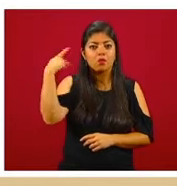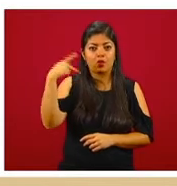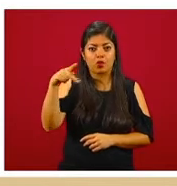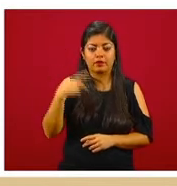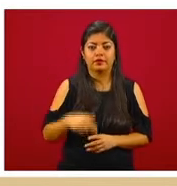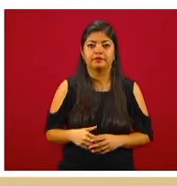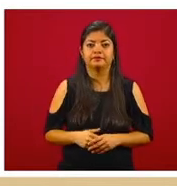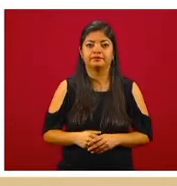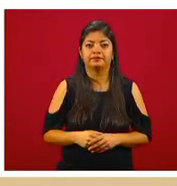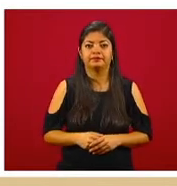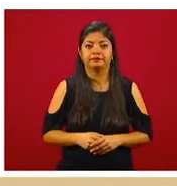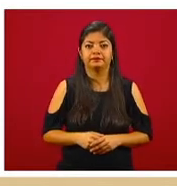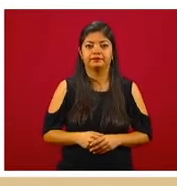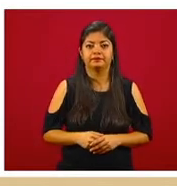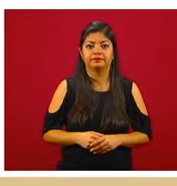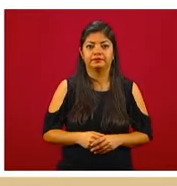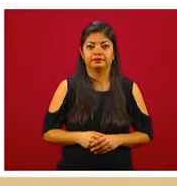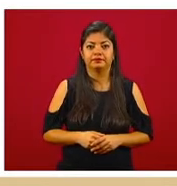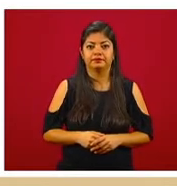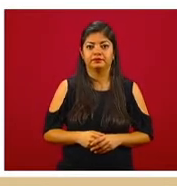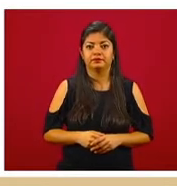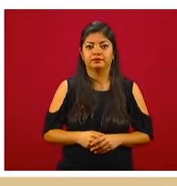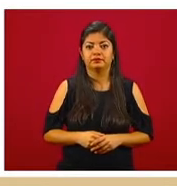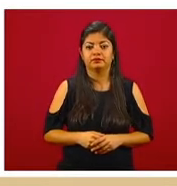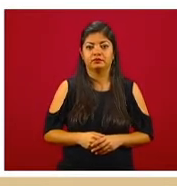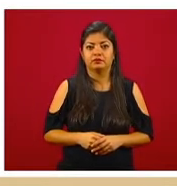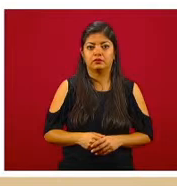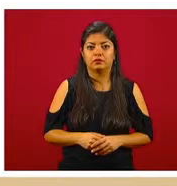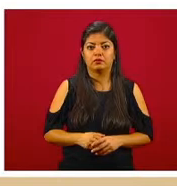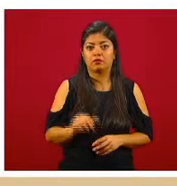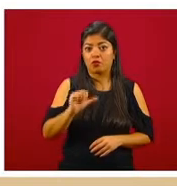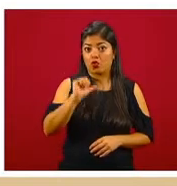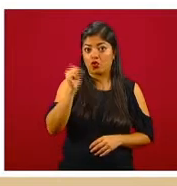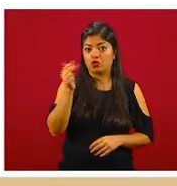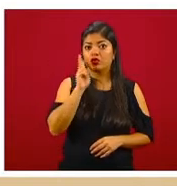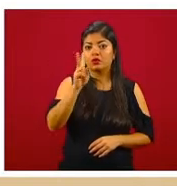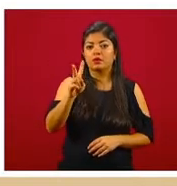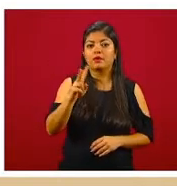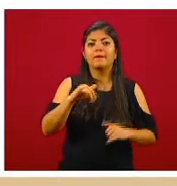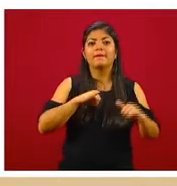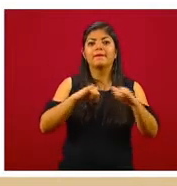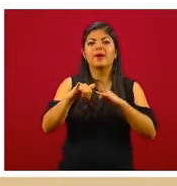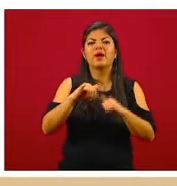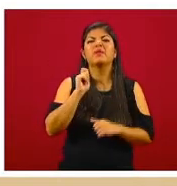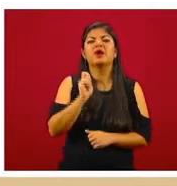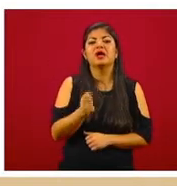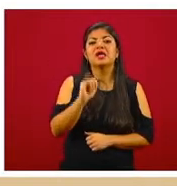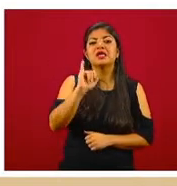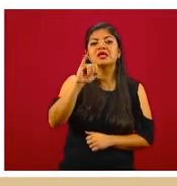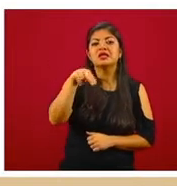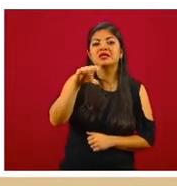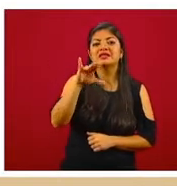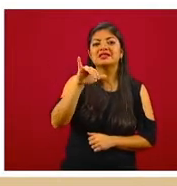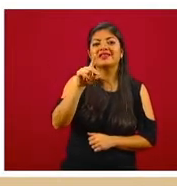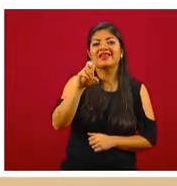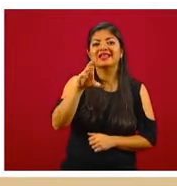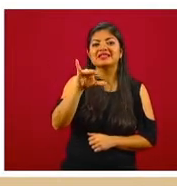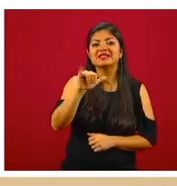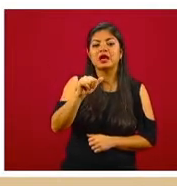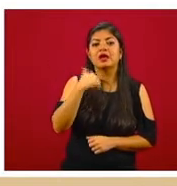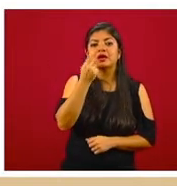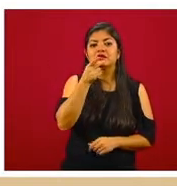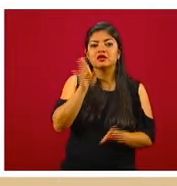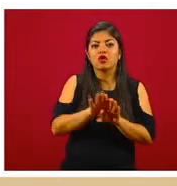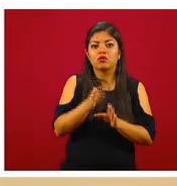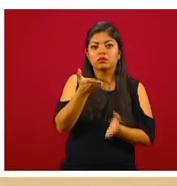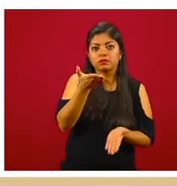etcétera. starting En with la Baja siguiente California, Tabasco, Veracruz, diapositiva, and so on. lo que vemos es el mapa de incidencia. On La this incidencia nos next permite slide, you comparar can entre see